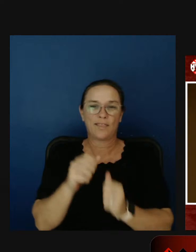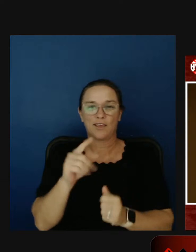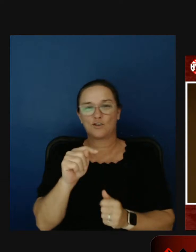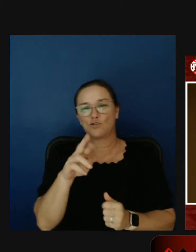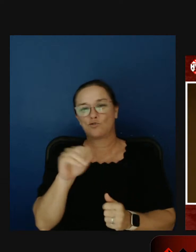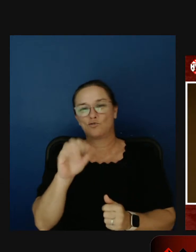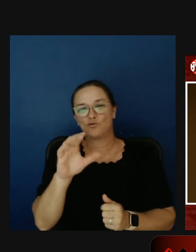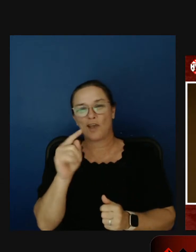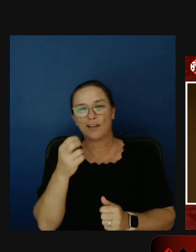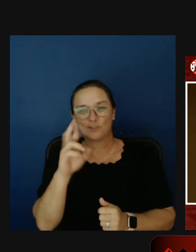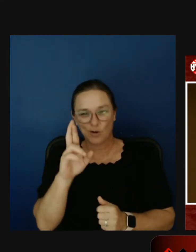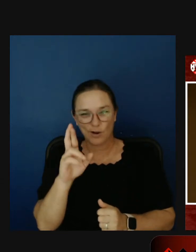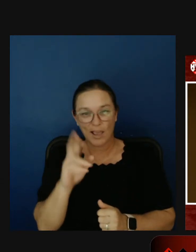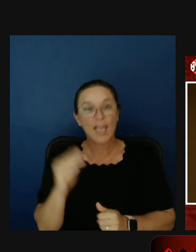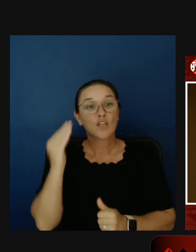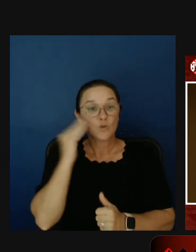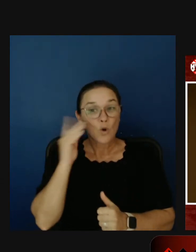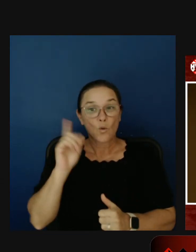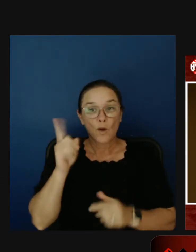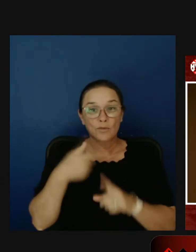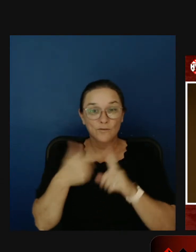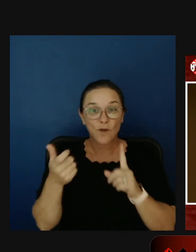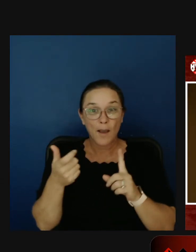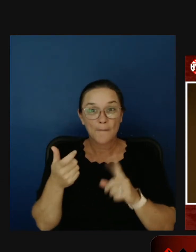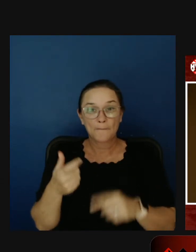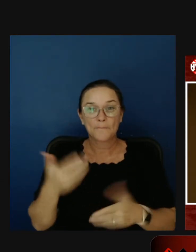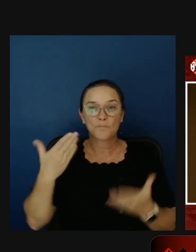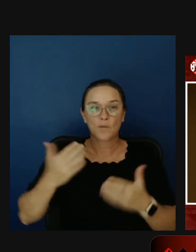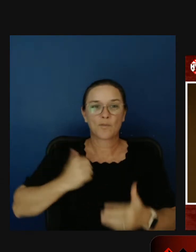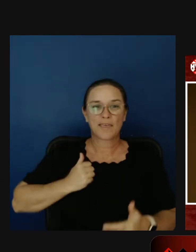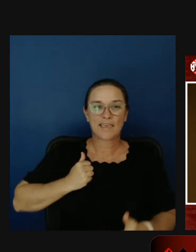And you know where that rock came from, probably Canada.